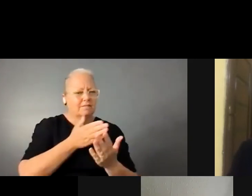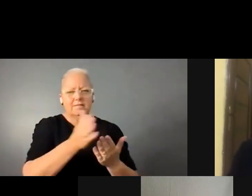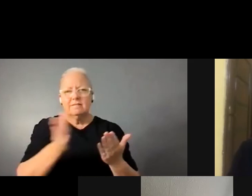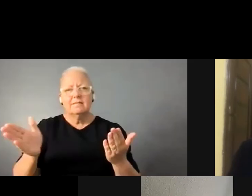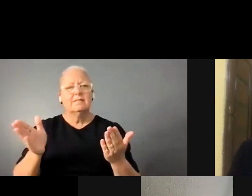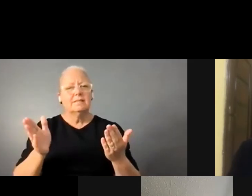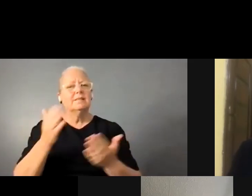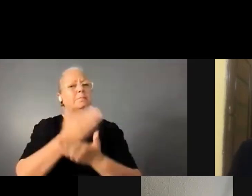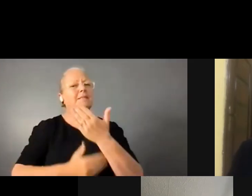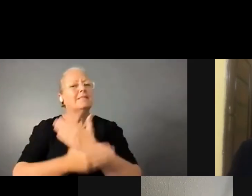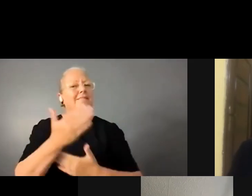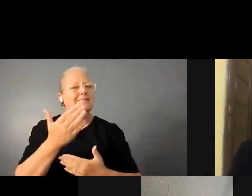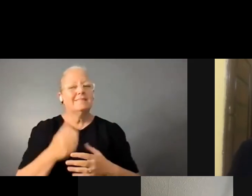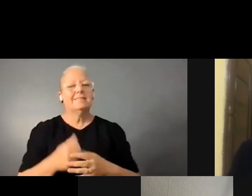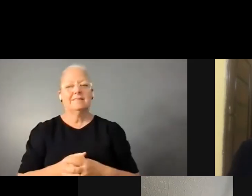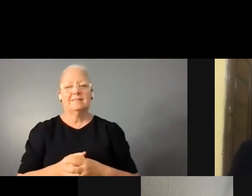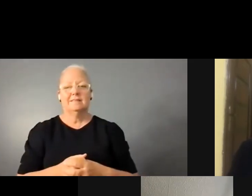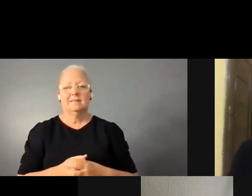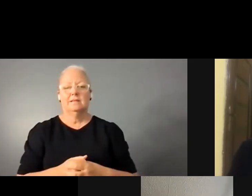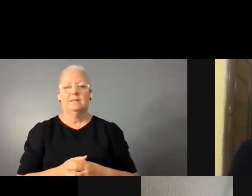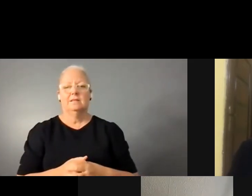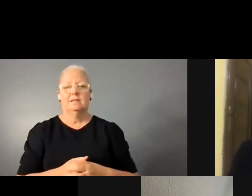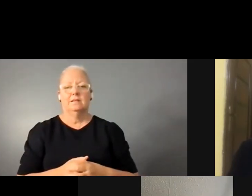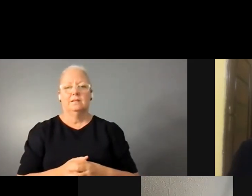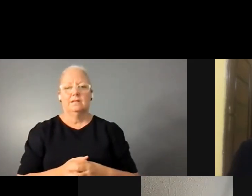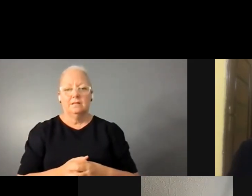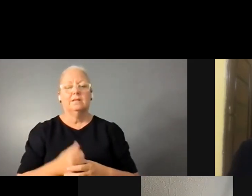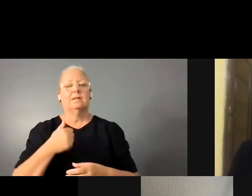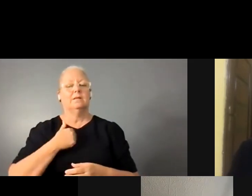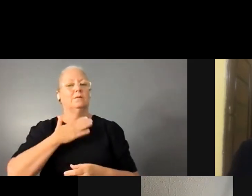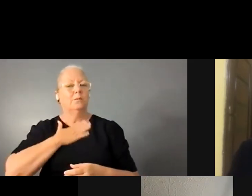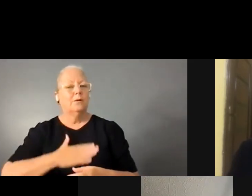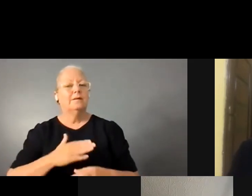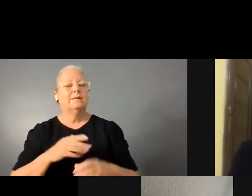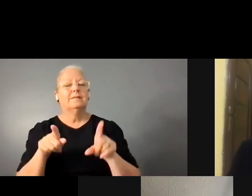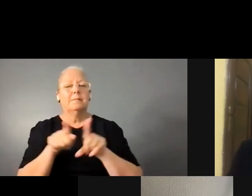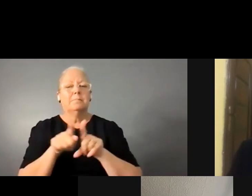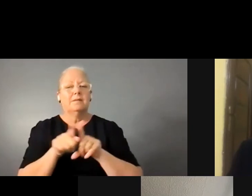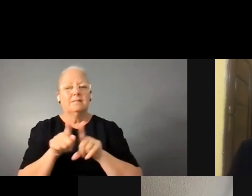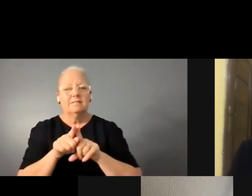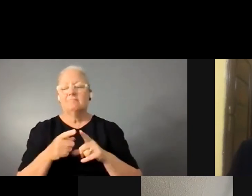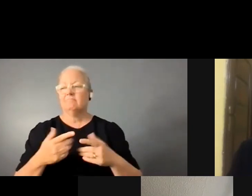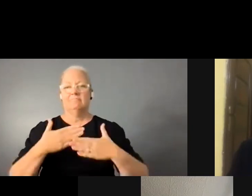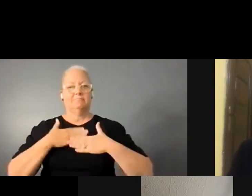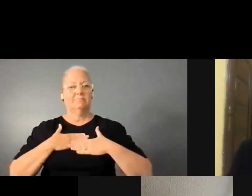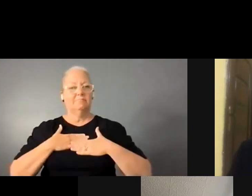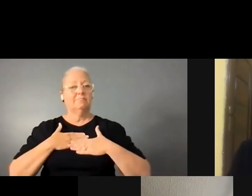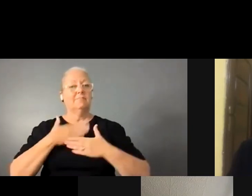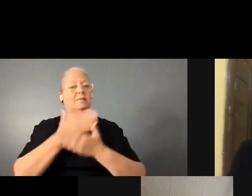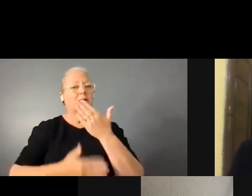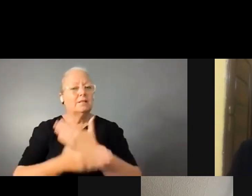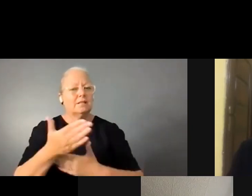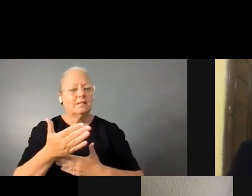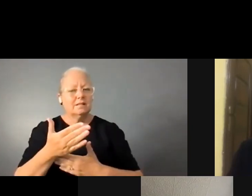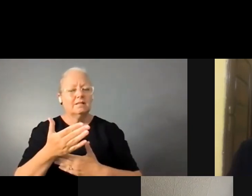and I'm sure that you have all felt how we as people with disability have been keen